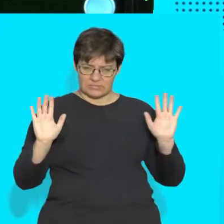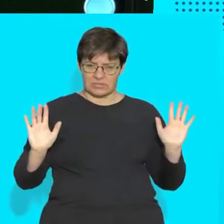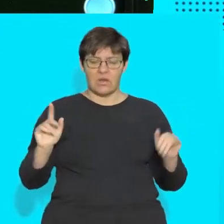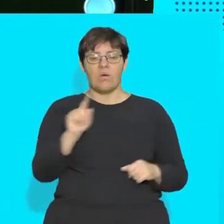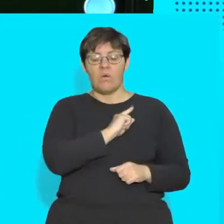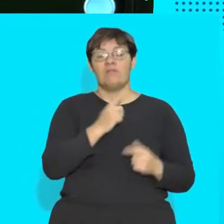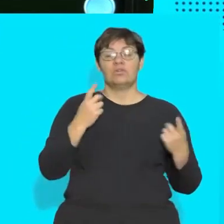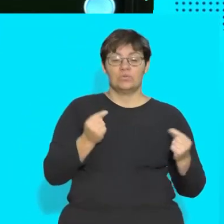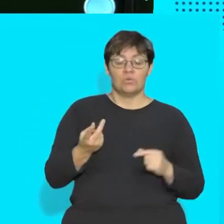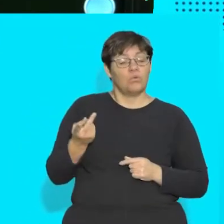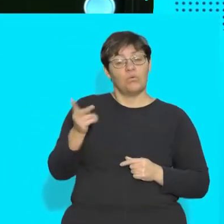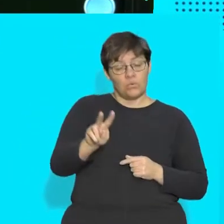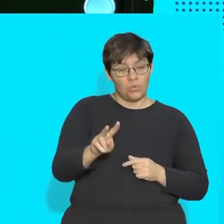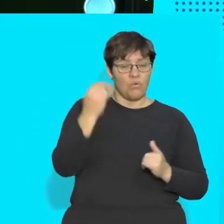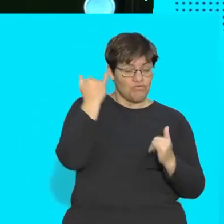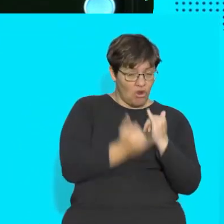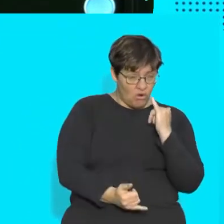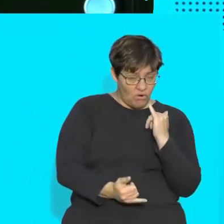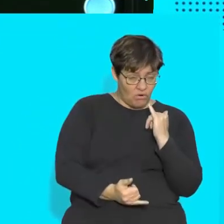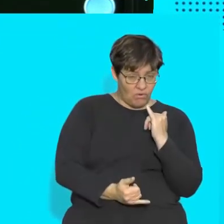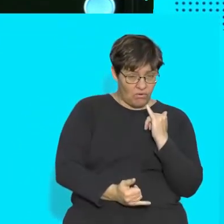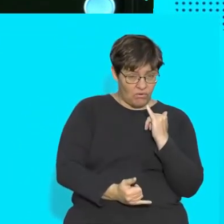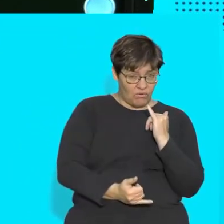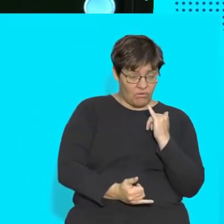whatever, because if you do the conversion